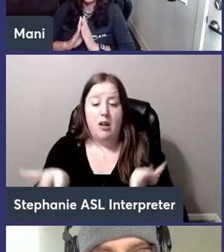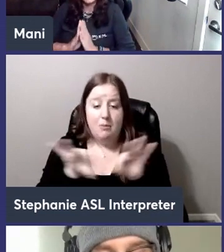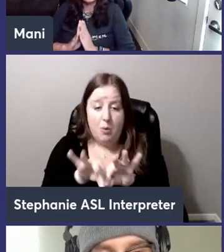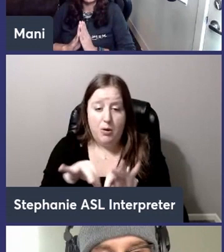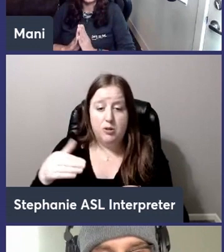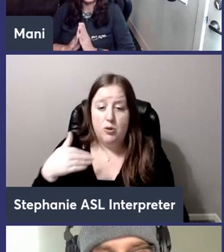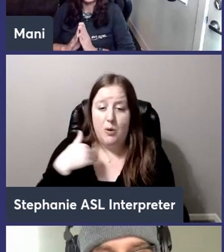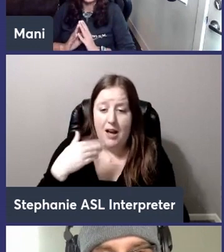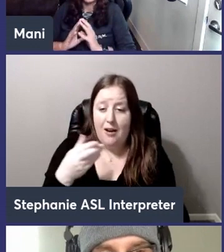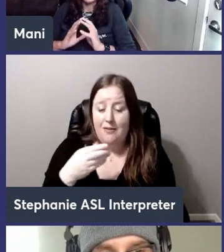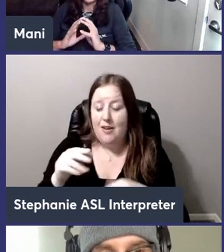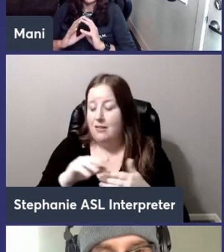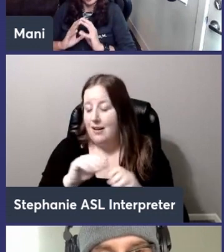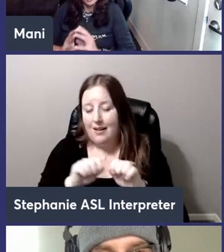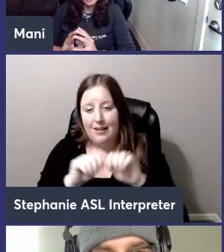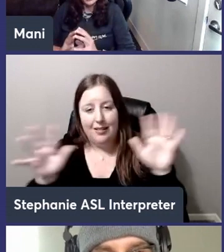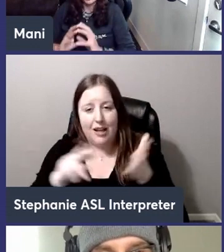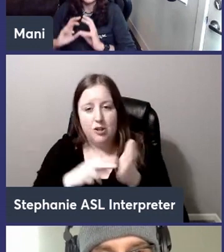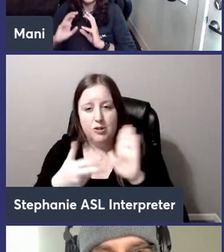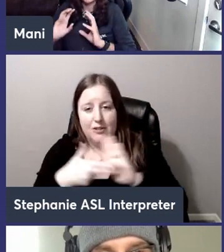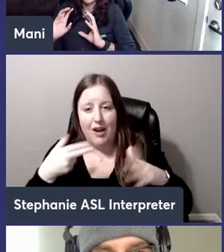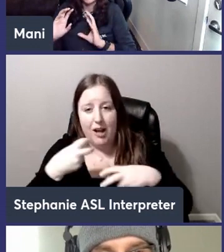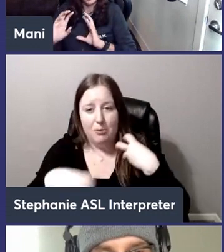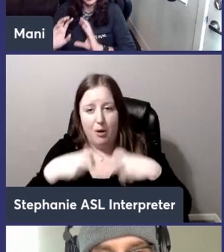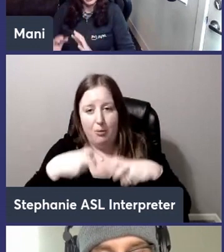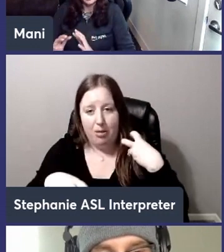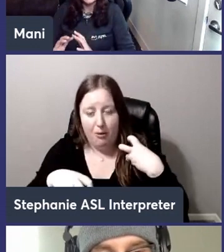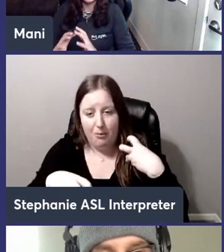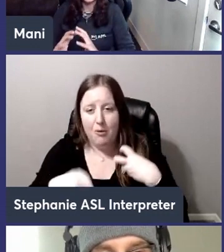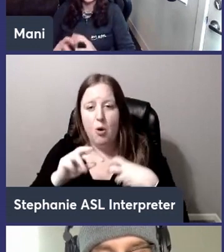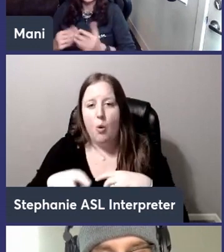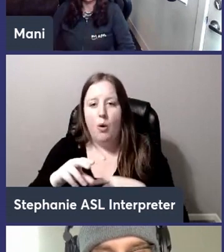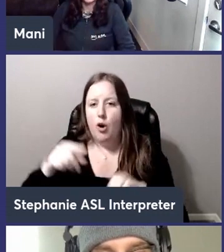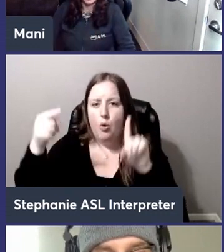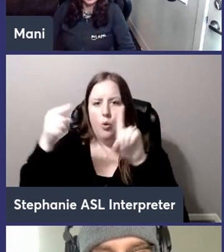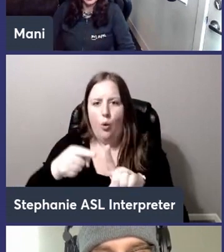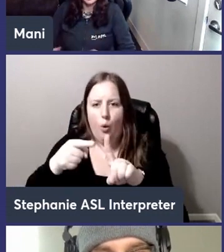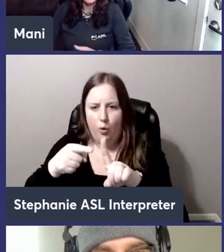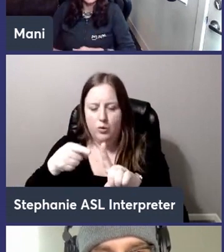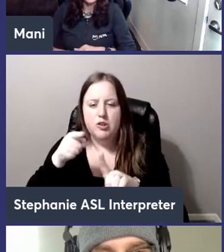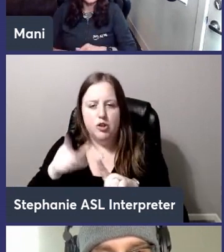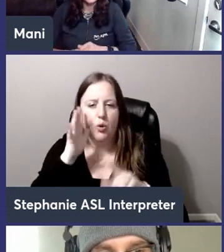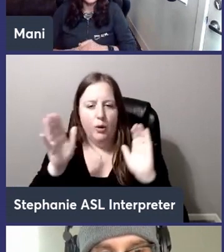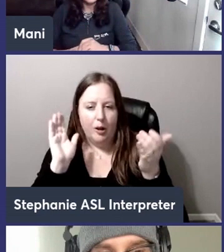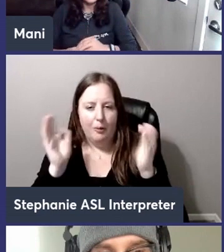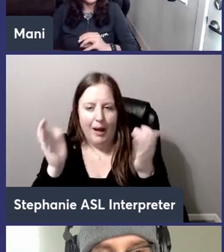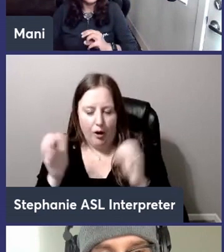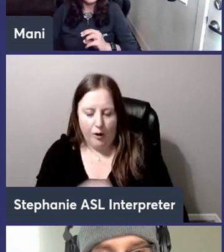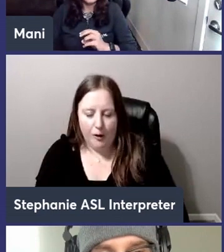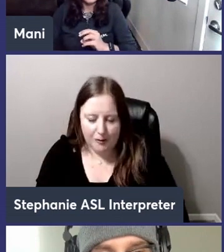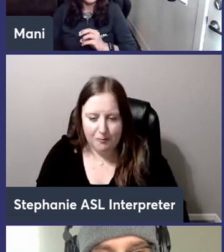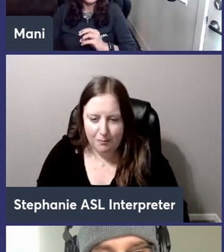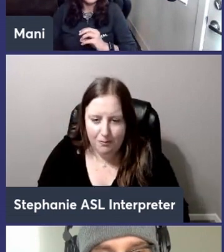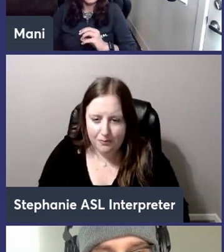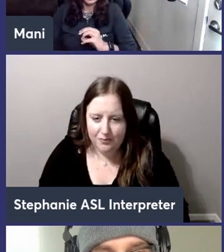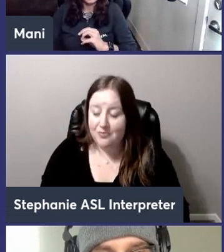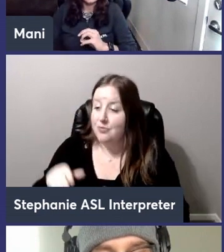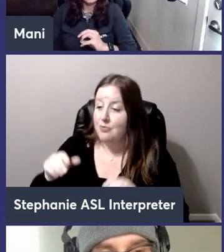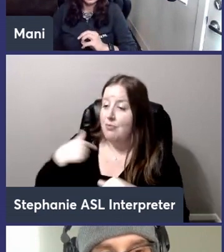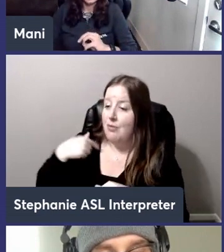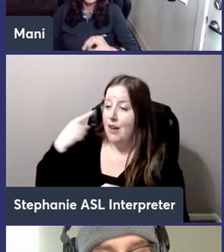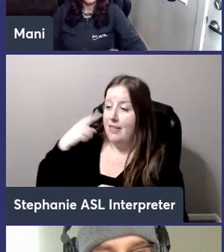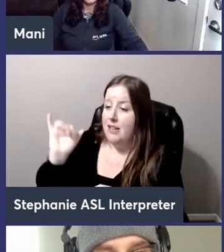a predefined problem or objectives against which you will compare. I can also imagine, though,